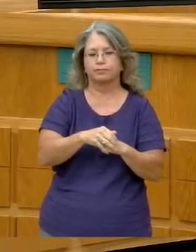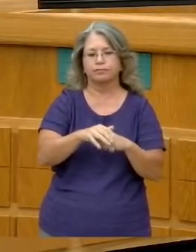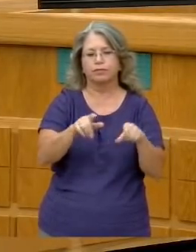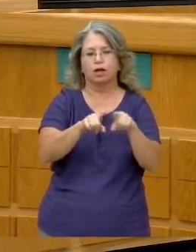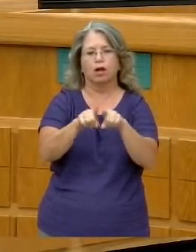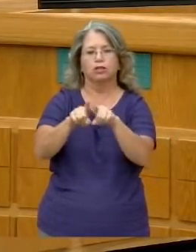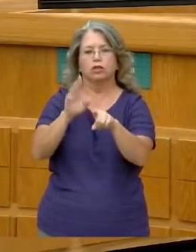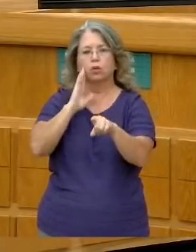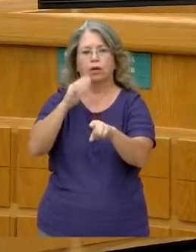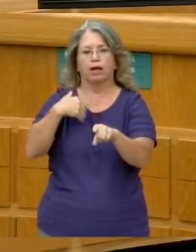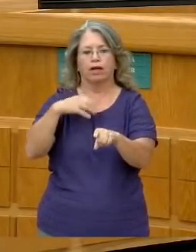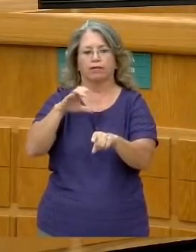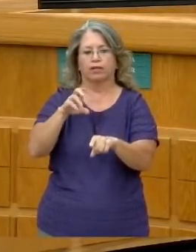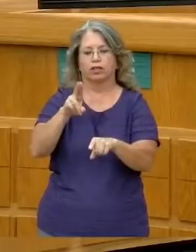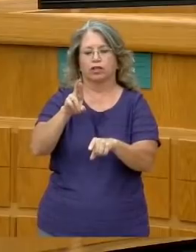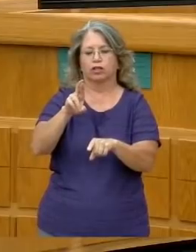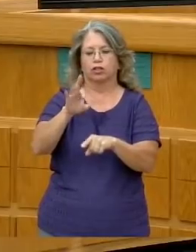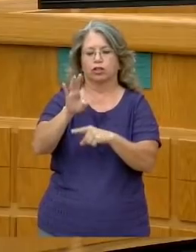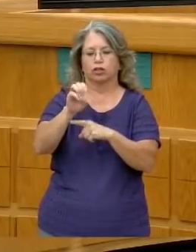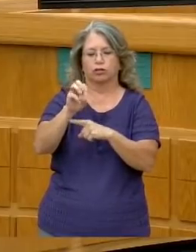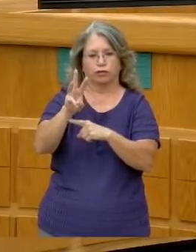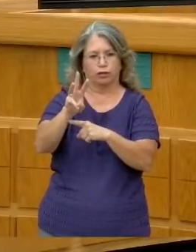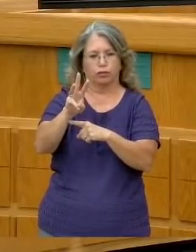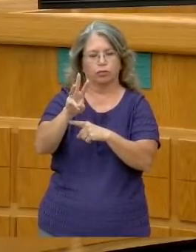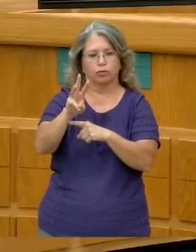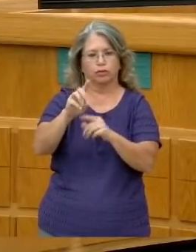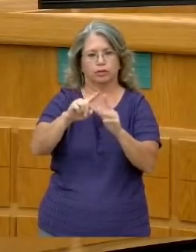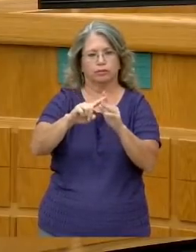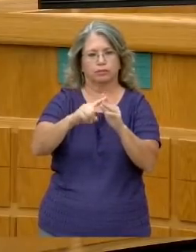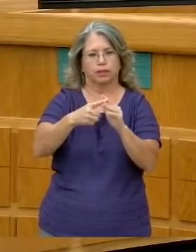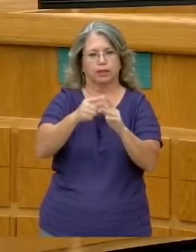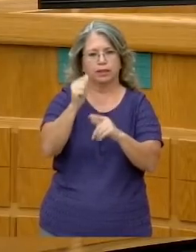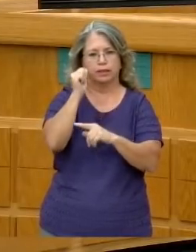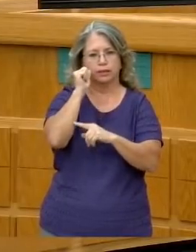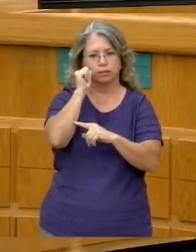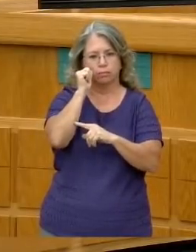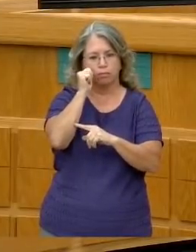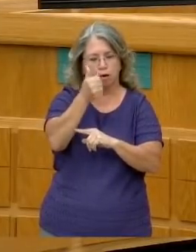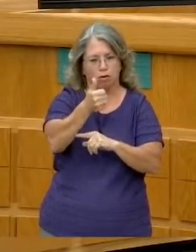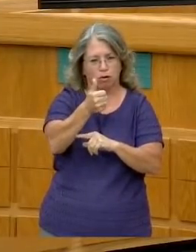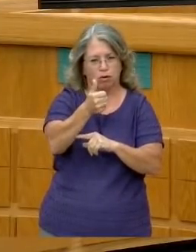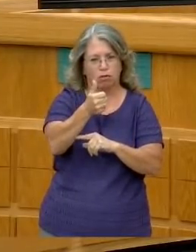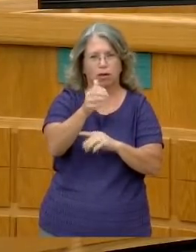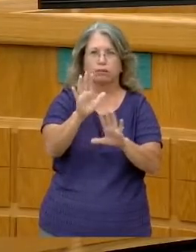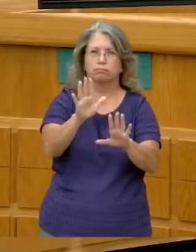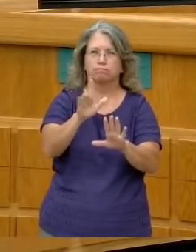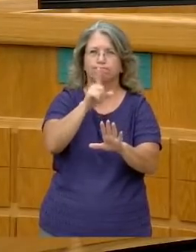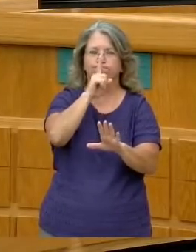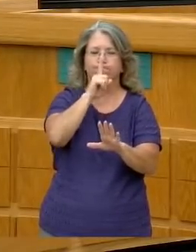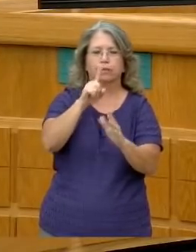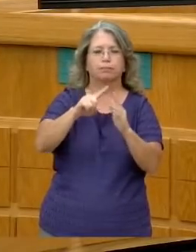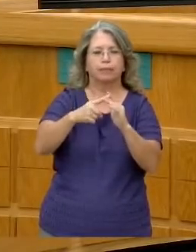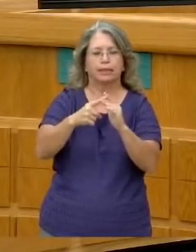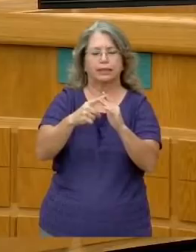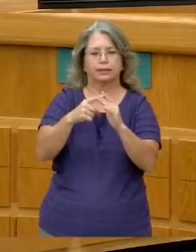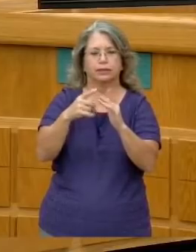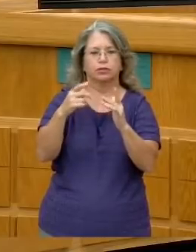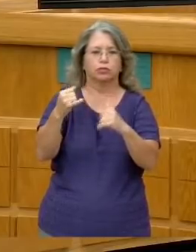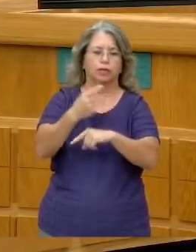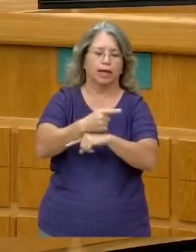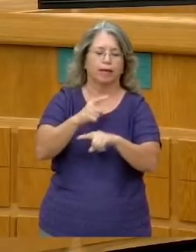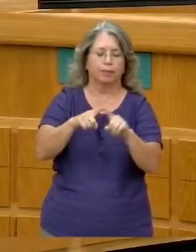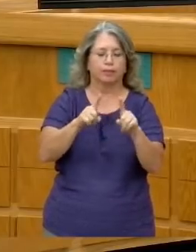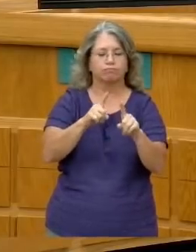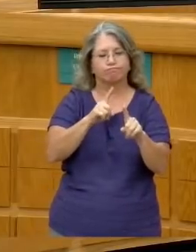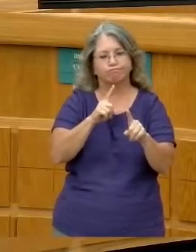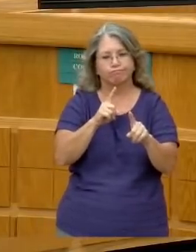curfew between effective beginning tomorrow. Actually, well, it begins today, but it realistically